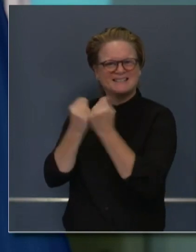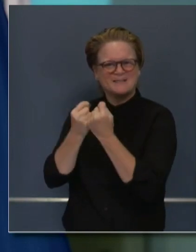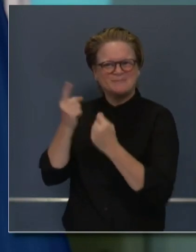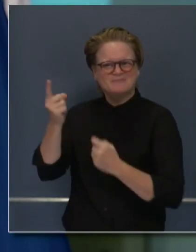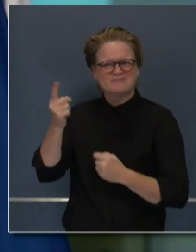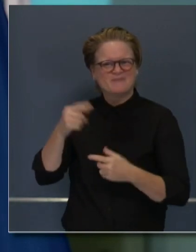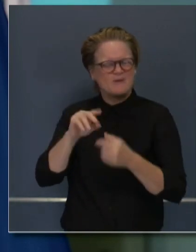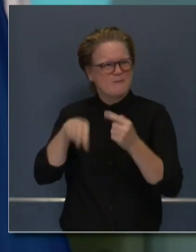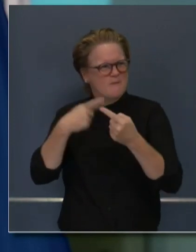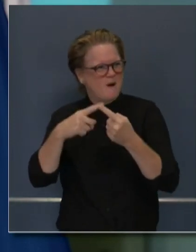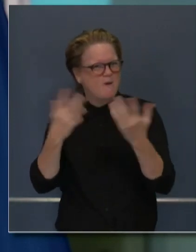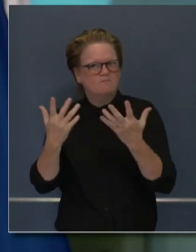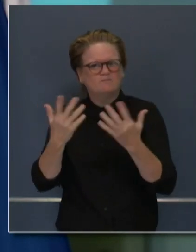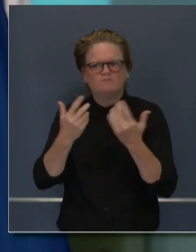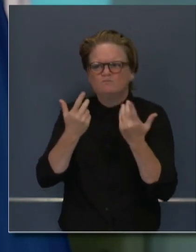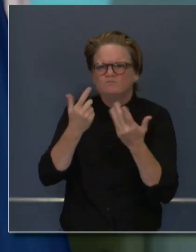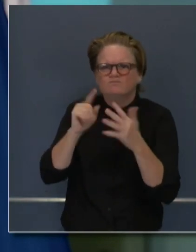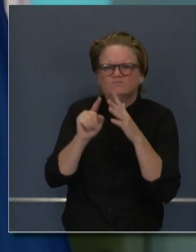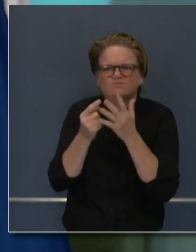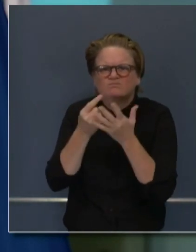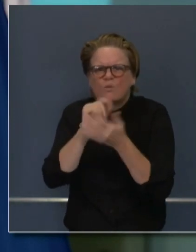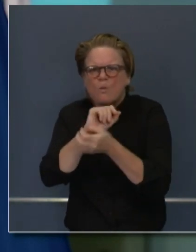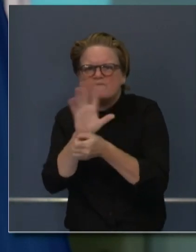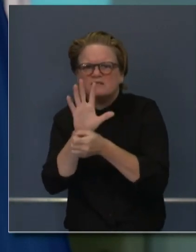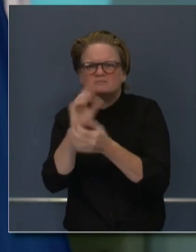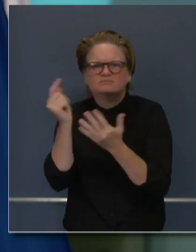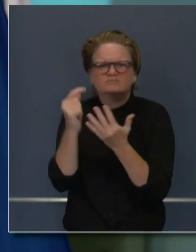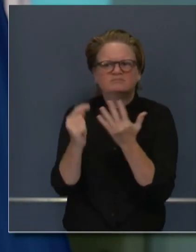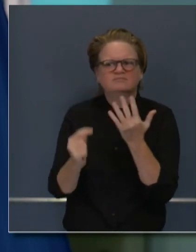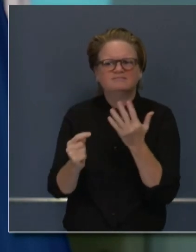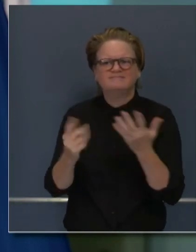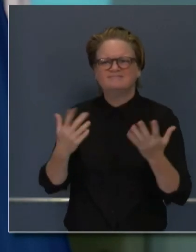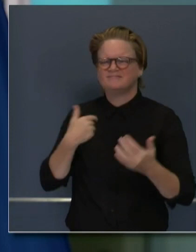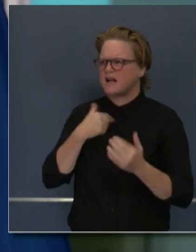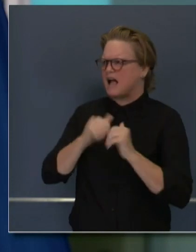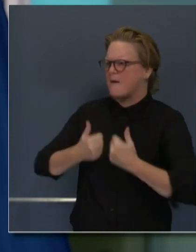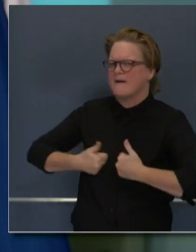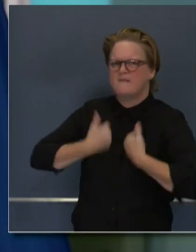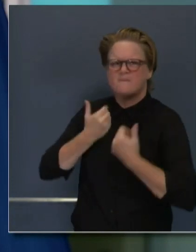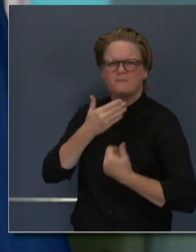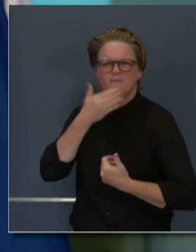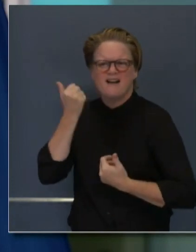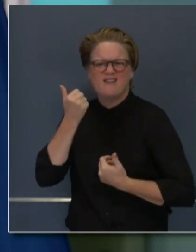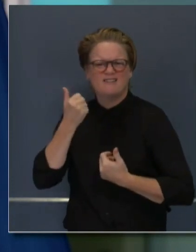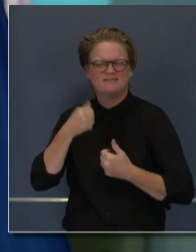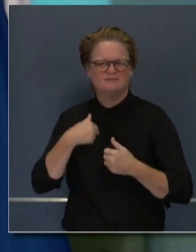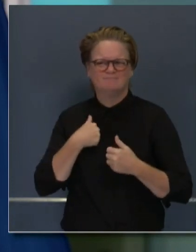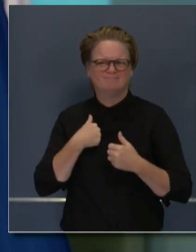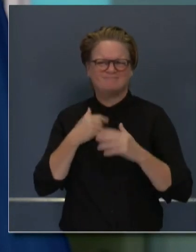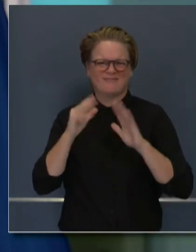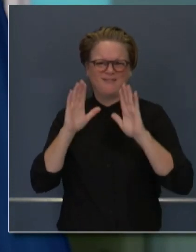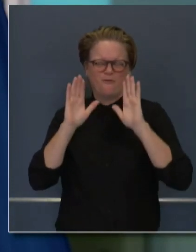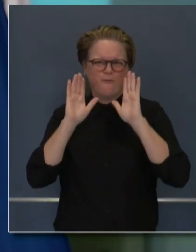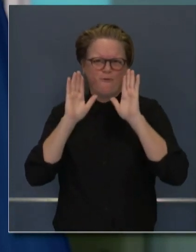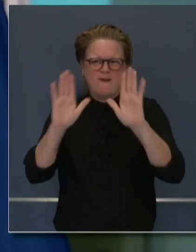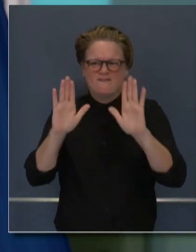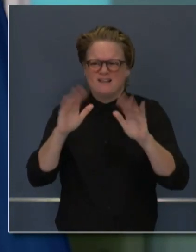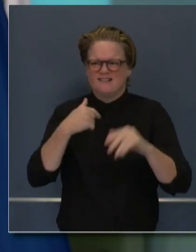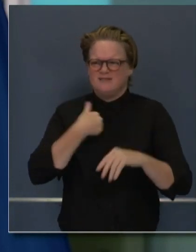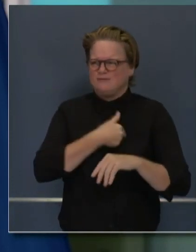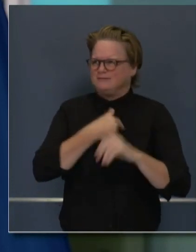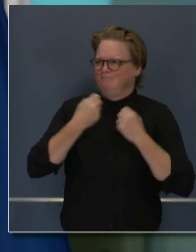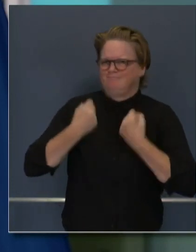safety committee also tasked to be part of that advisory committee. So those relationships are extraordinarily strong,